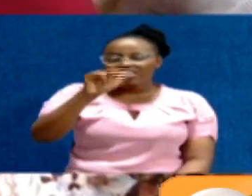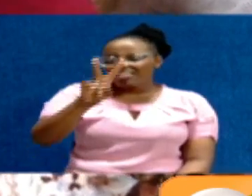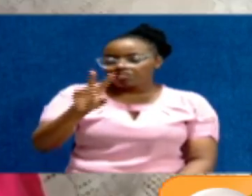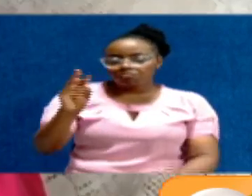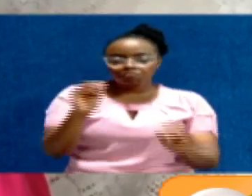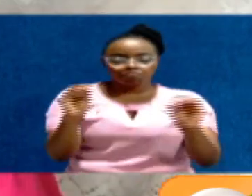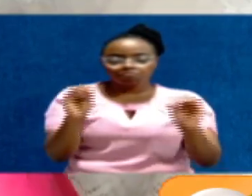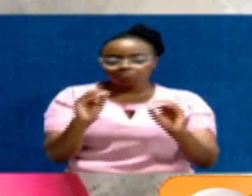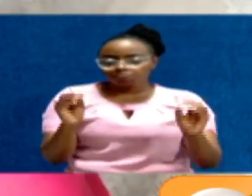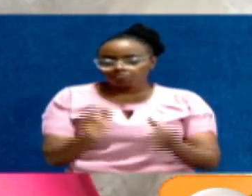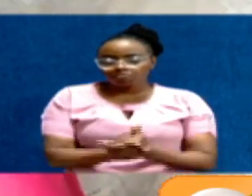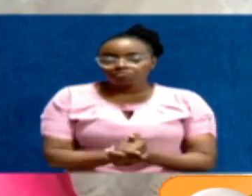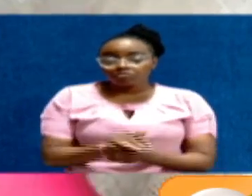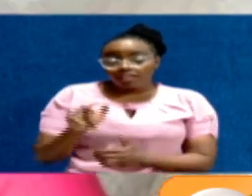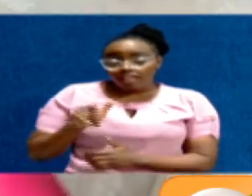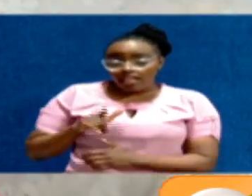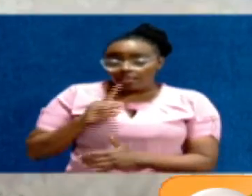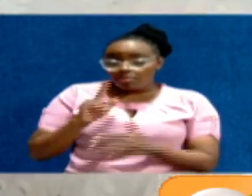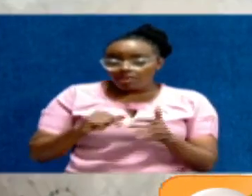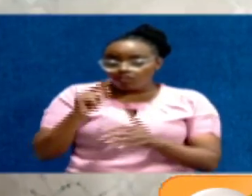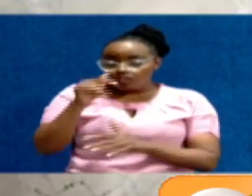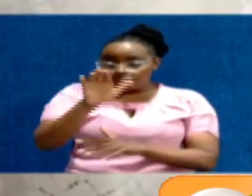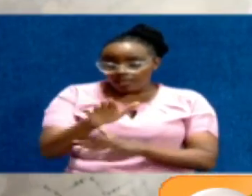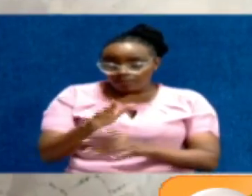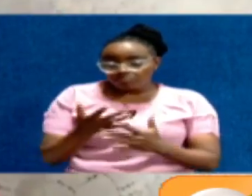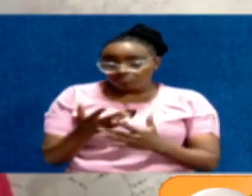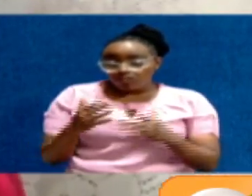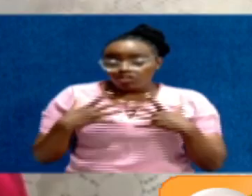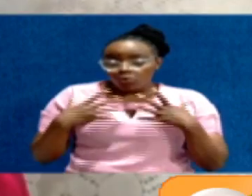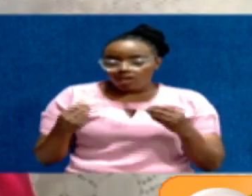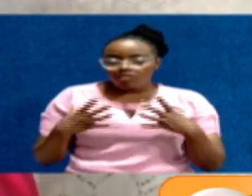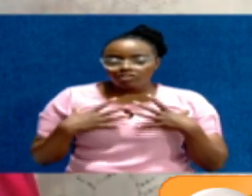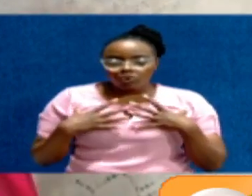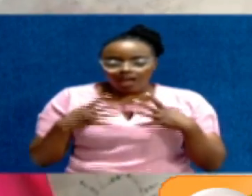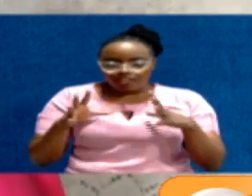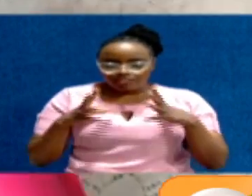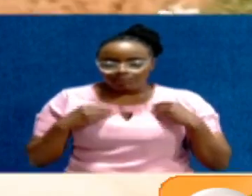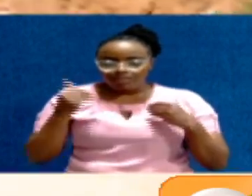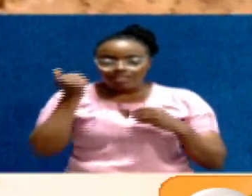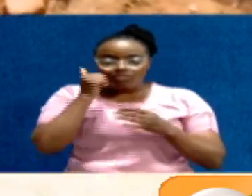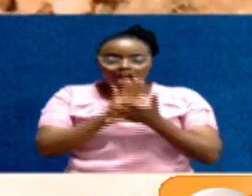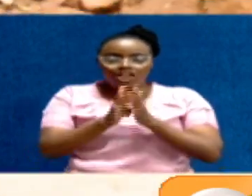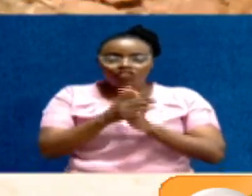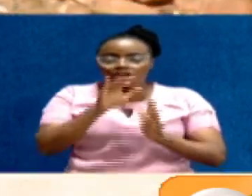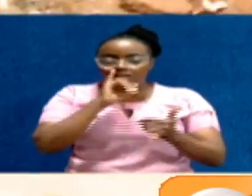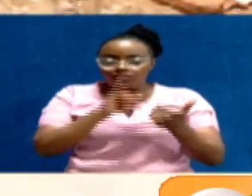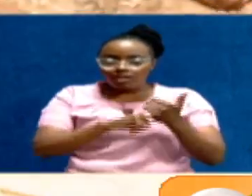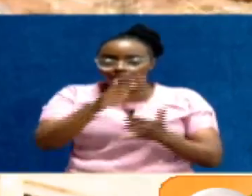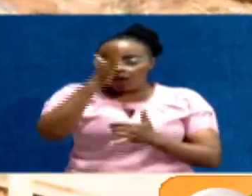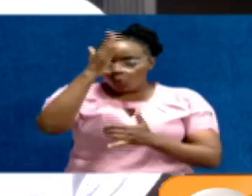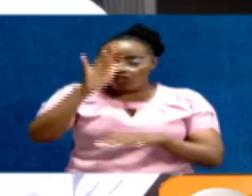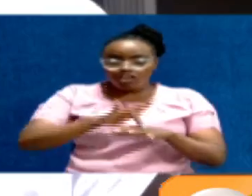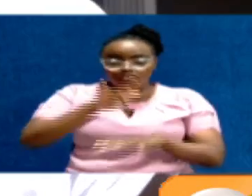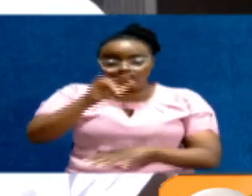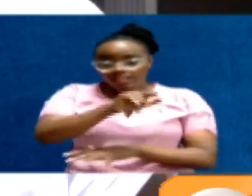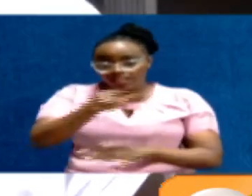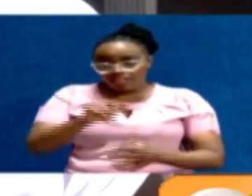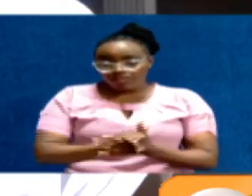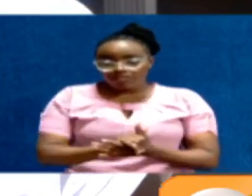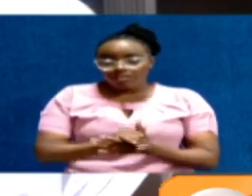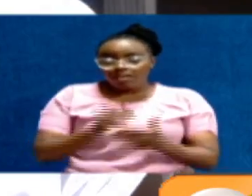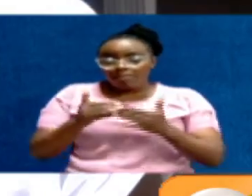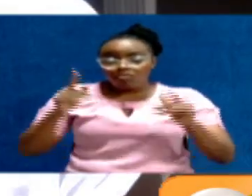HIV-free. Magdalene says her first step to healing was accepting the lifelong disease and forgiving her husband for infecting her. Unajua